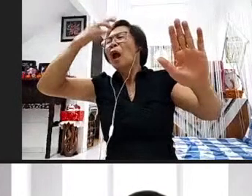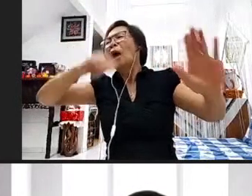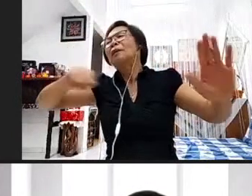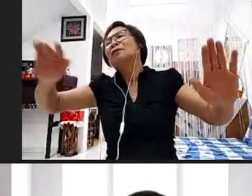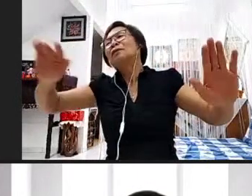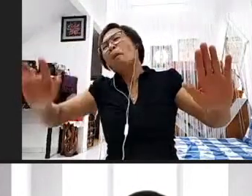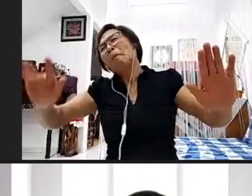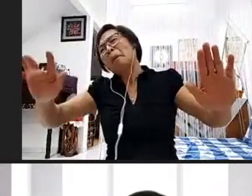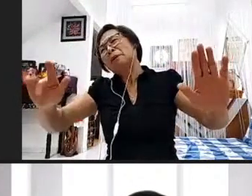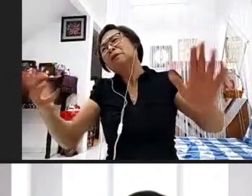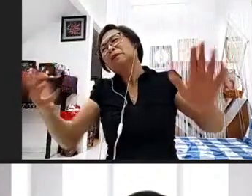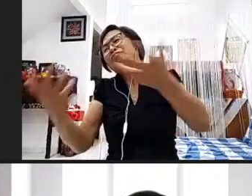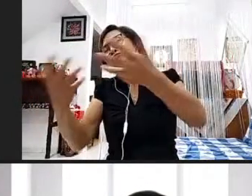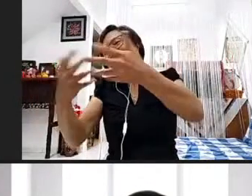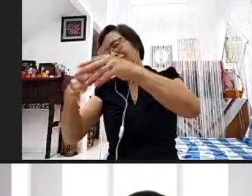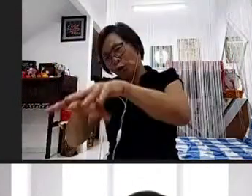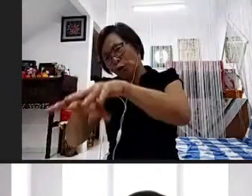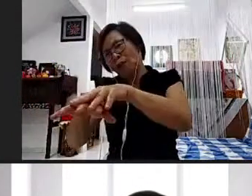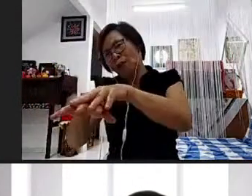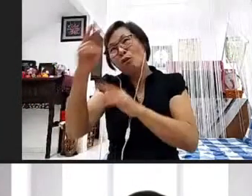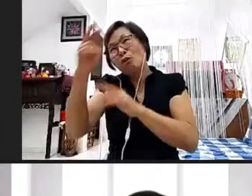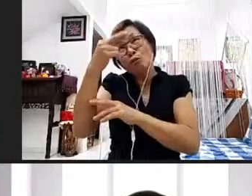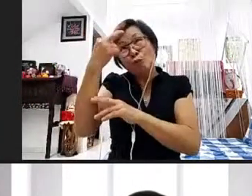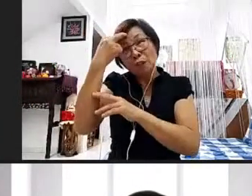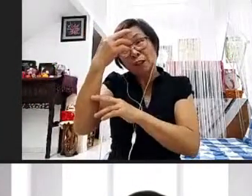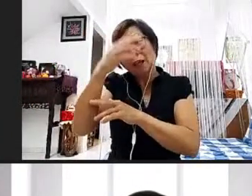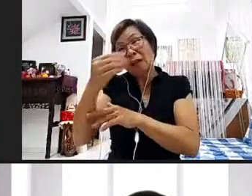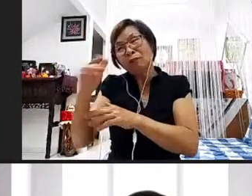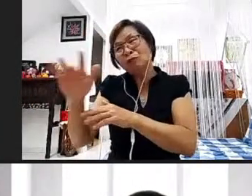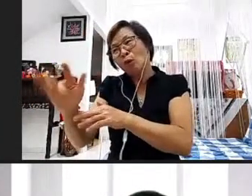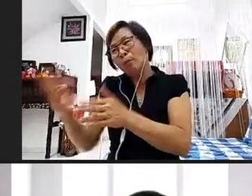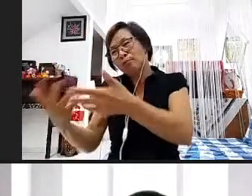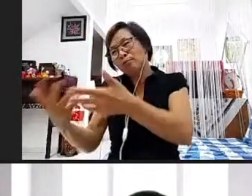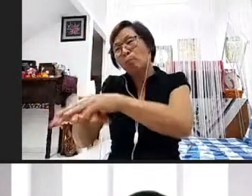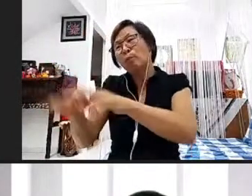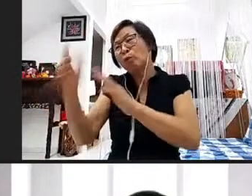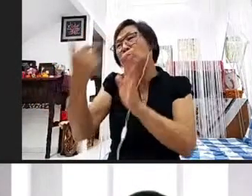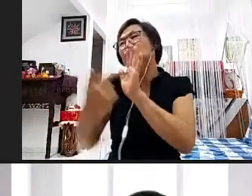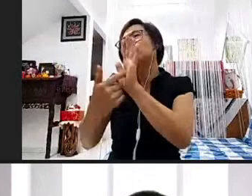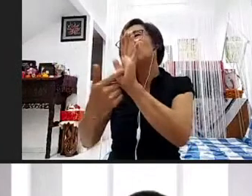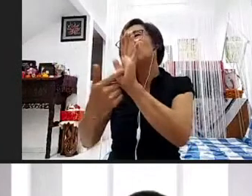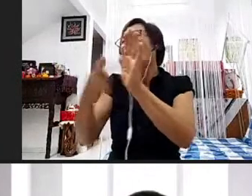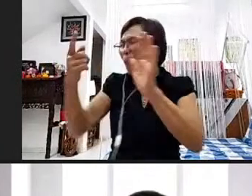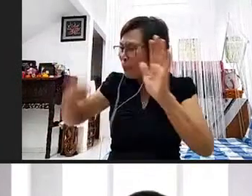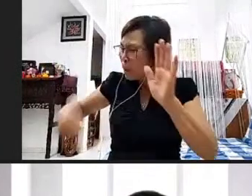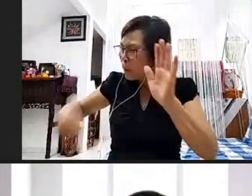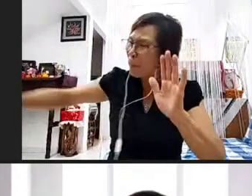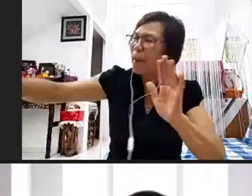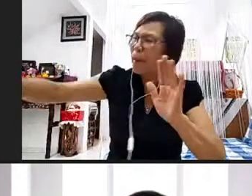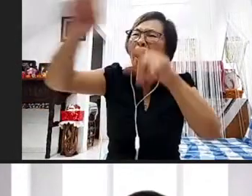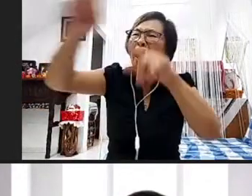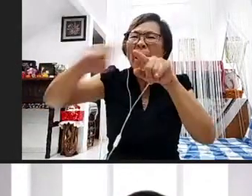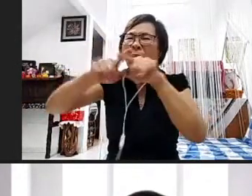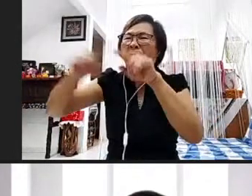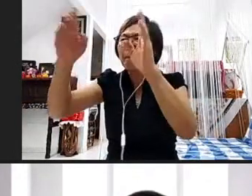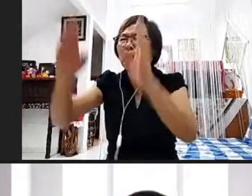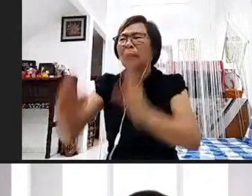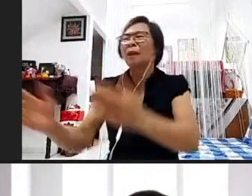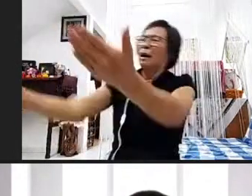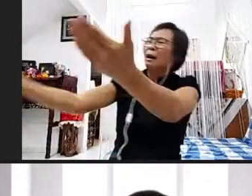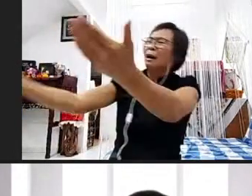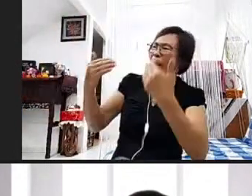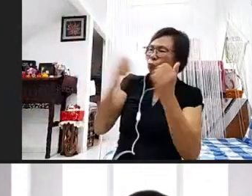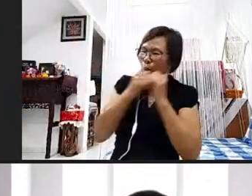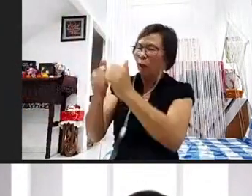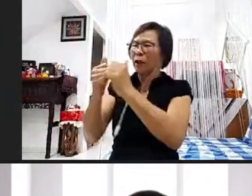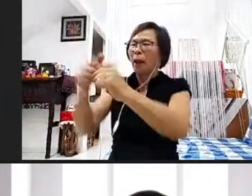together. Reason and compassion, because he has demonstrated that people of all races have come together. During the pandemic,